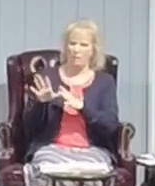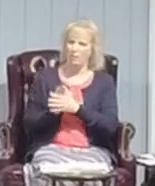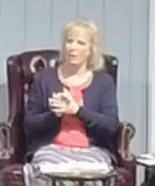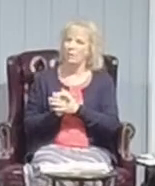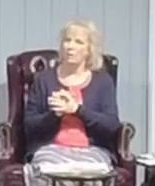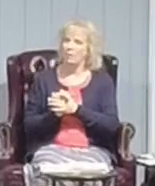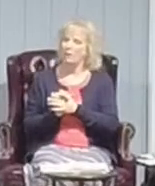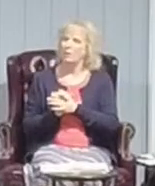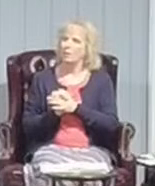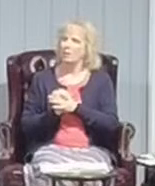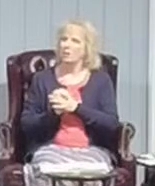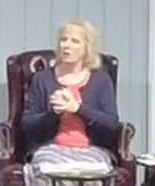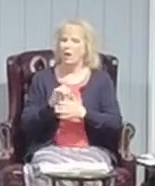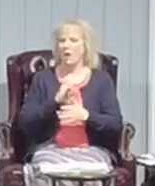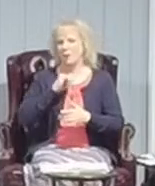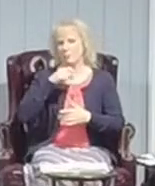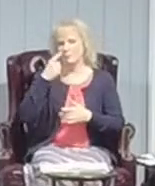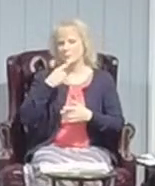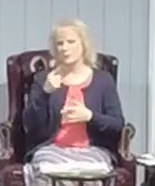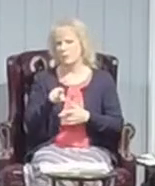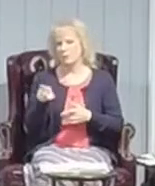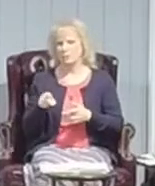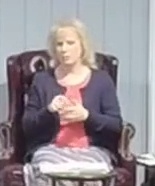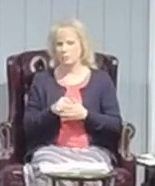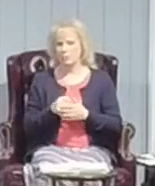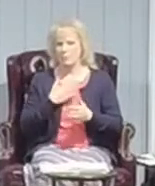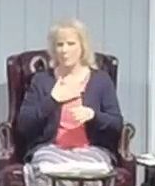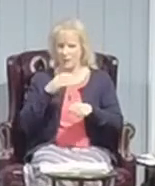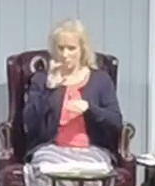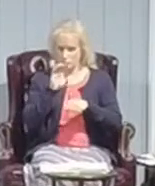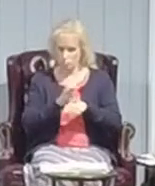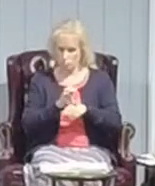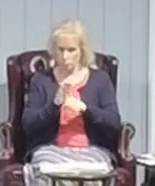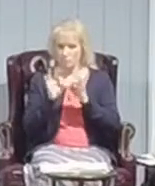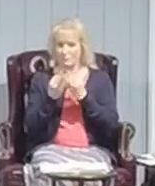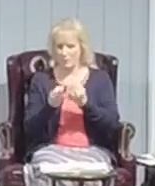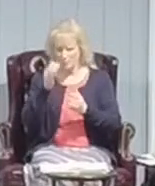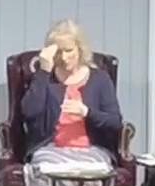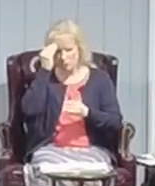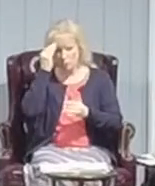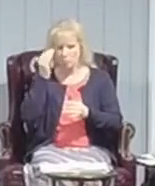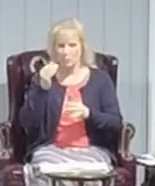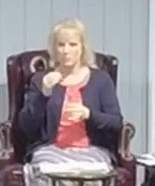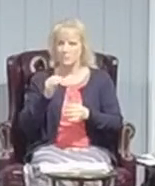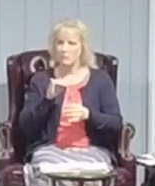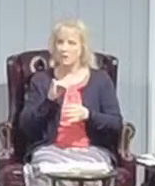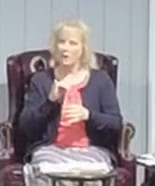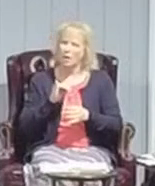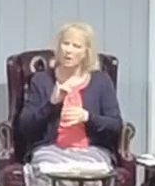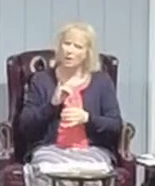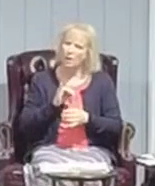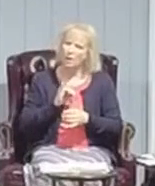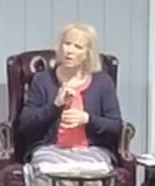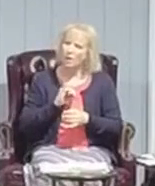Now, I'll just tell you, my church family knows this. I don't like watermelon.